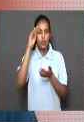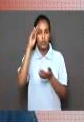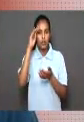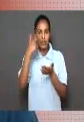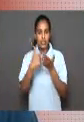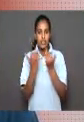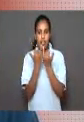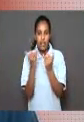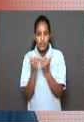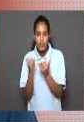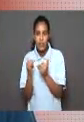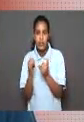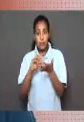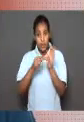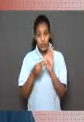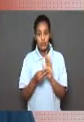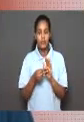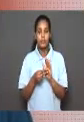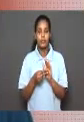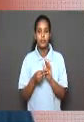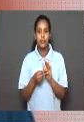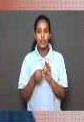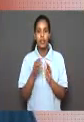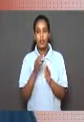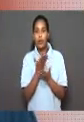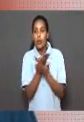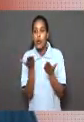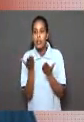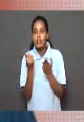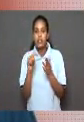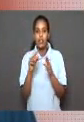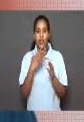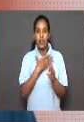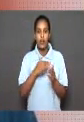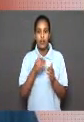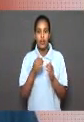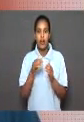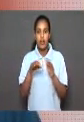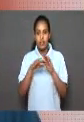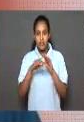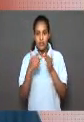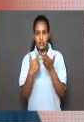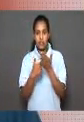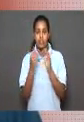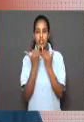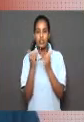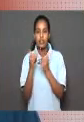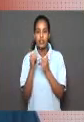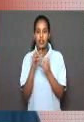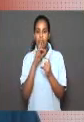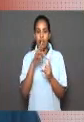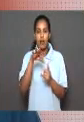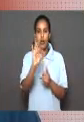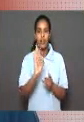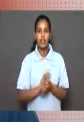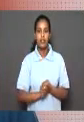these classifications mean and where the elements that fall under these classifications are